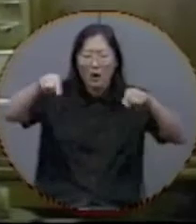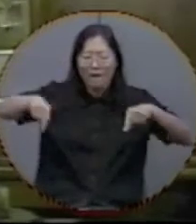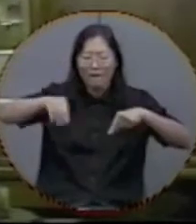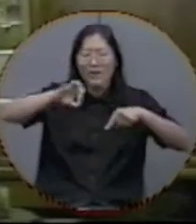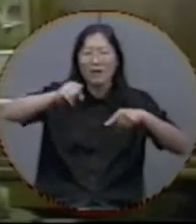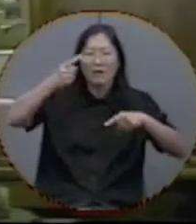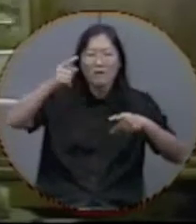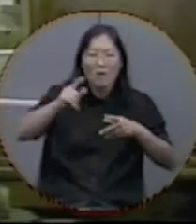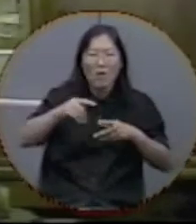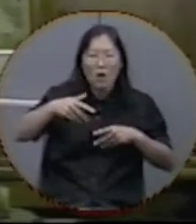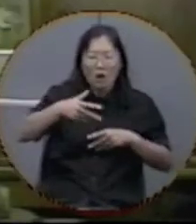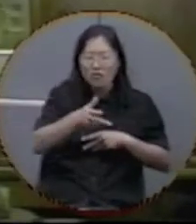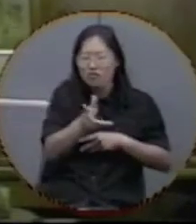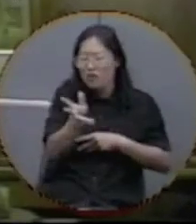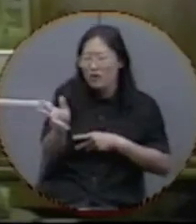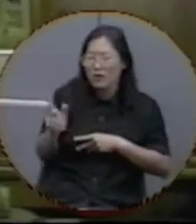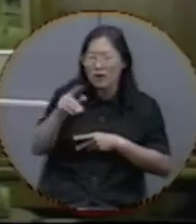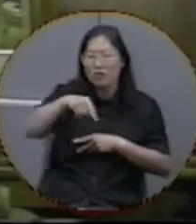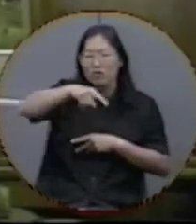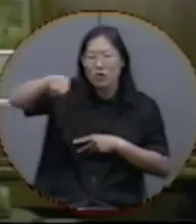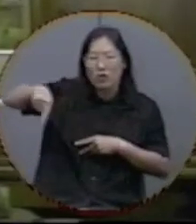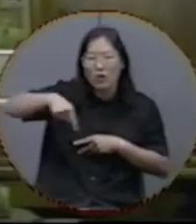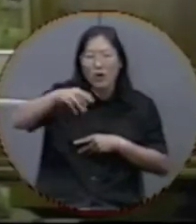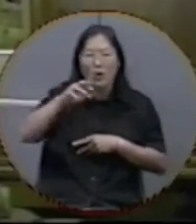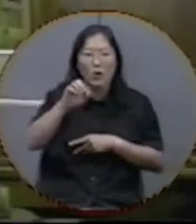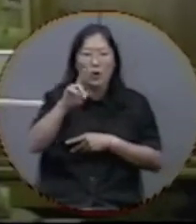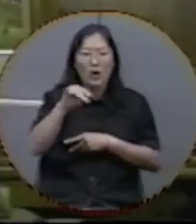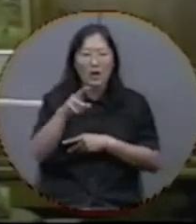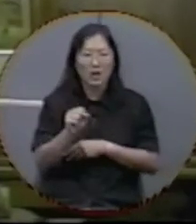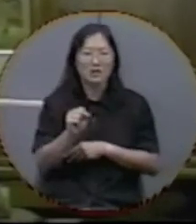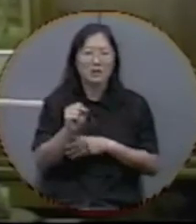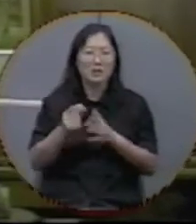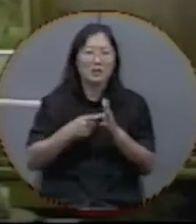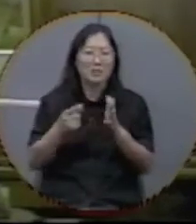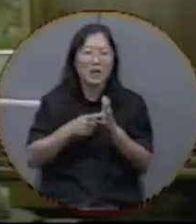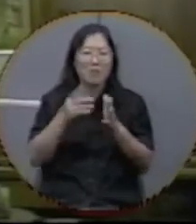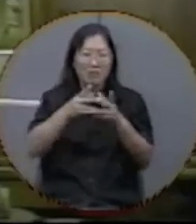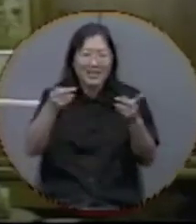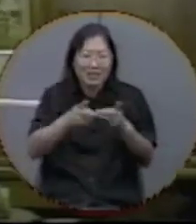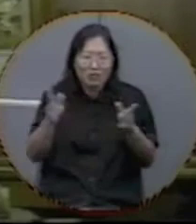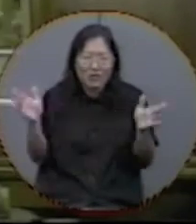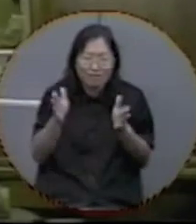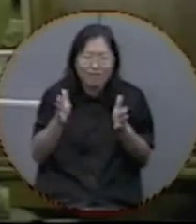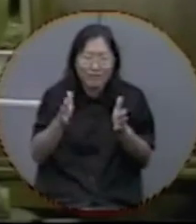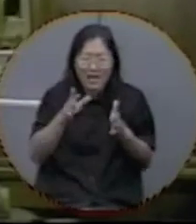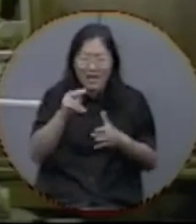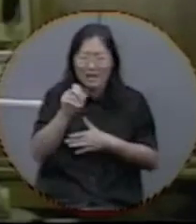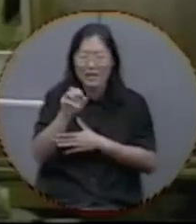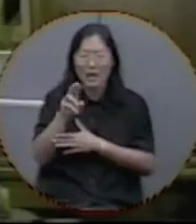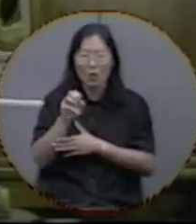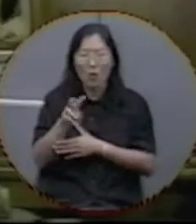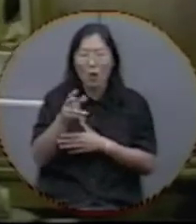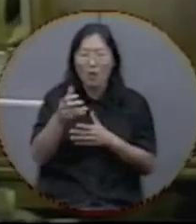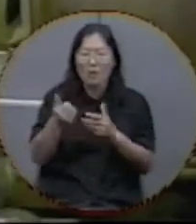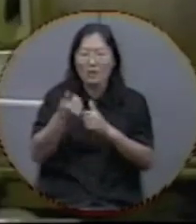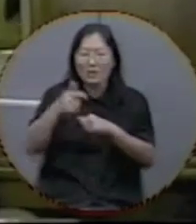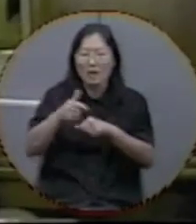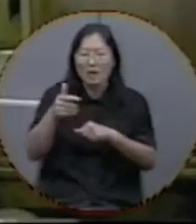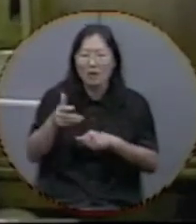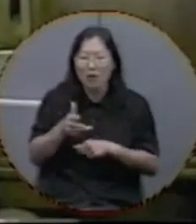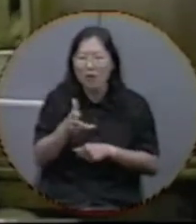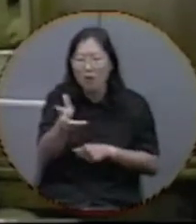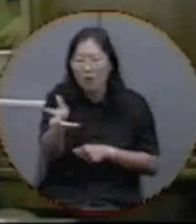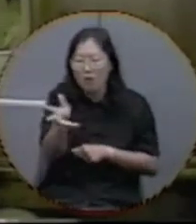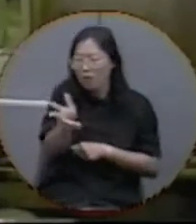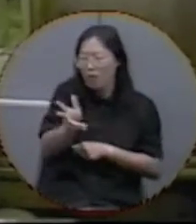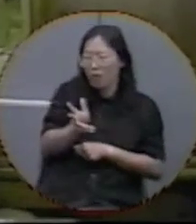wheelchairs, because sometimes places are too narrow. You need to, you either have to go back and forward to get where you need to